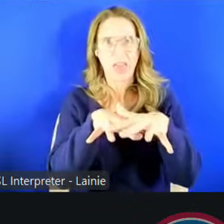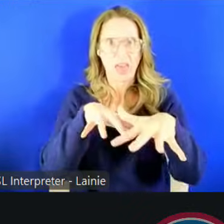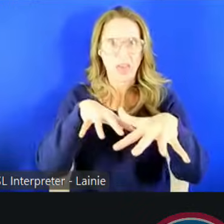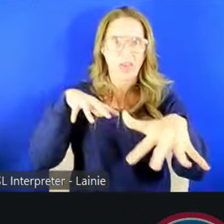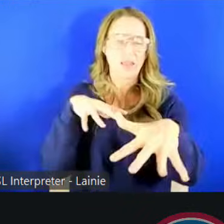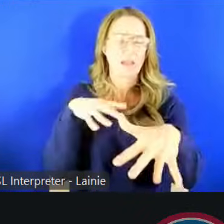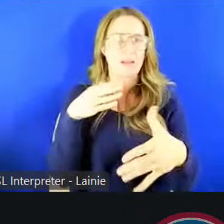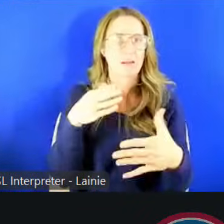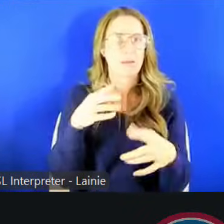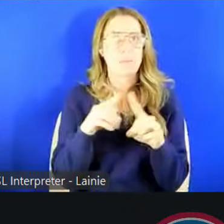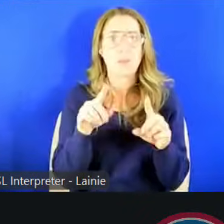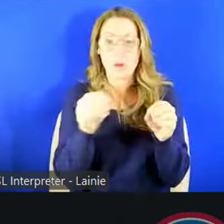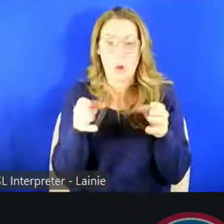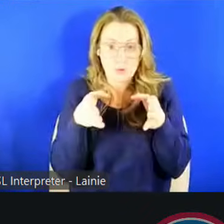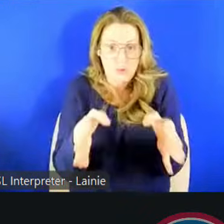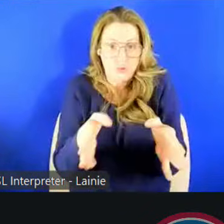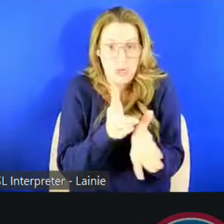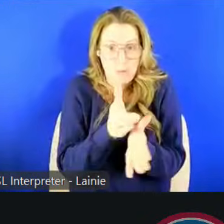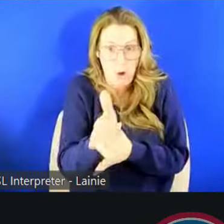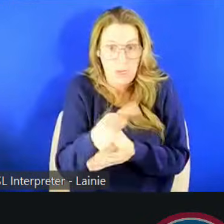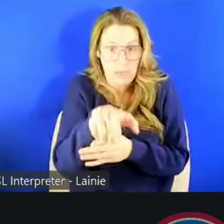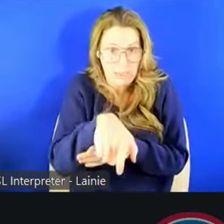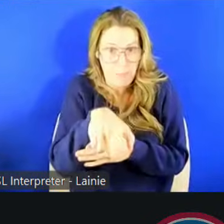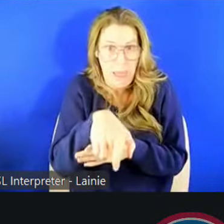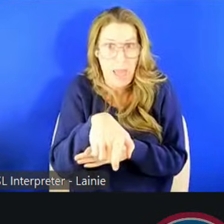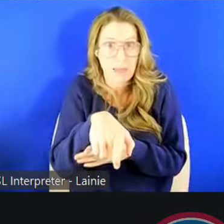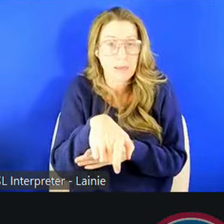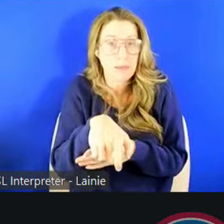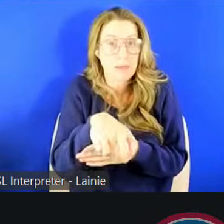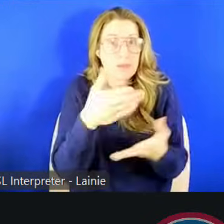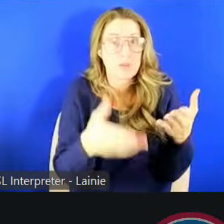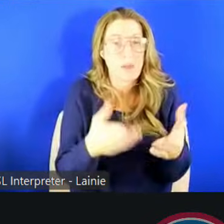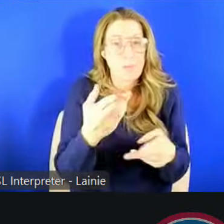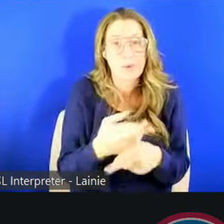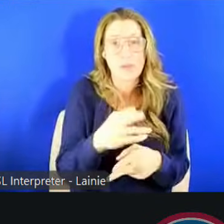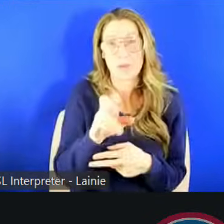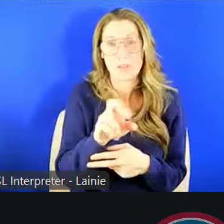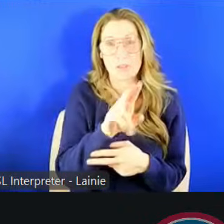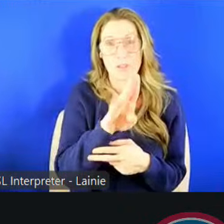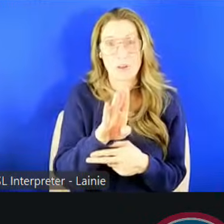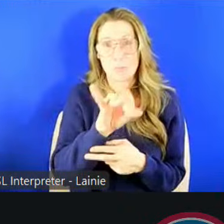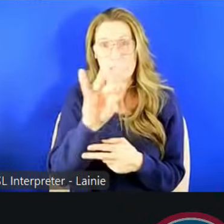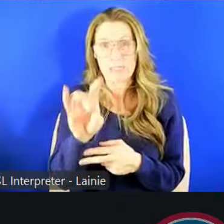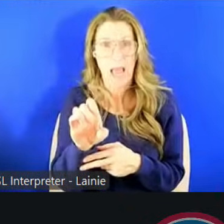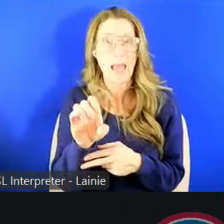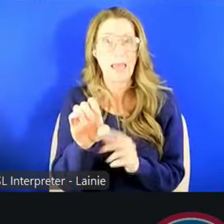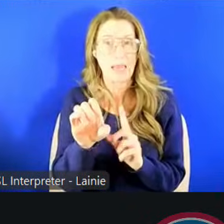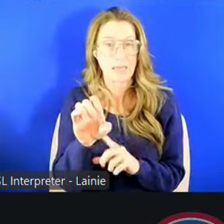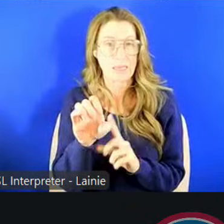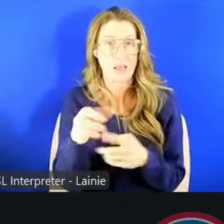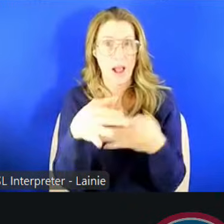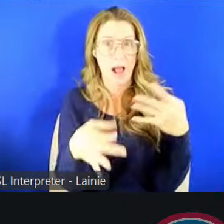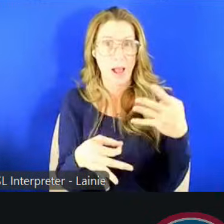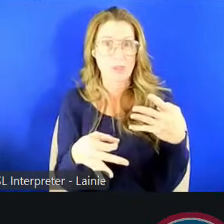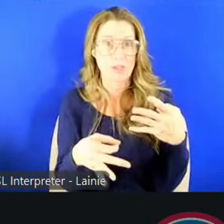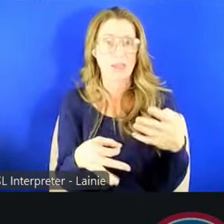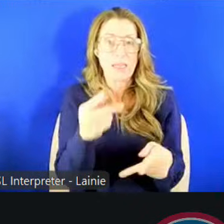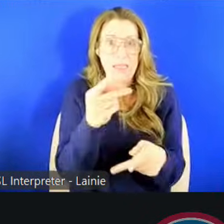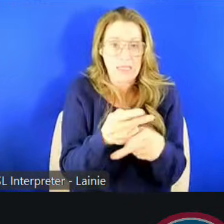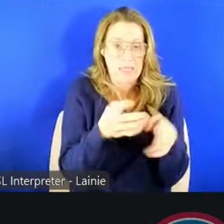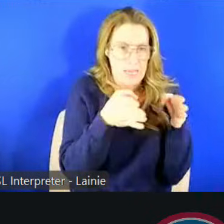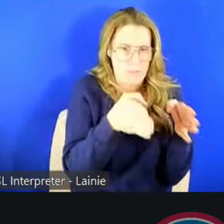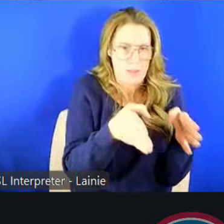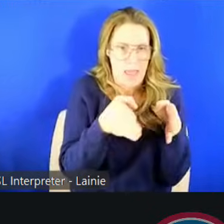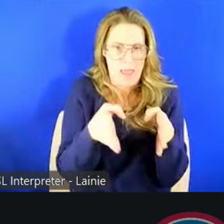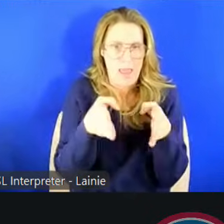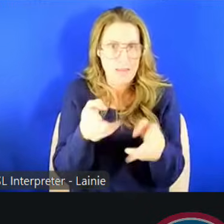doesn't have that street parking demand, maybe we take the curbside approach and maintain the same number of lanes of through traffic so it doesn't cause